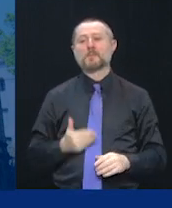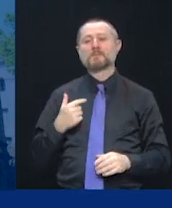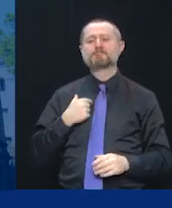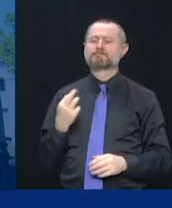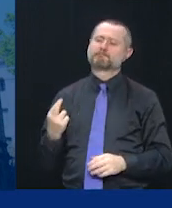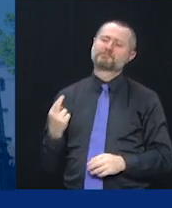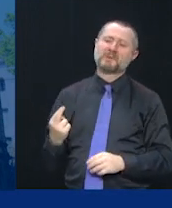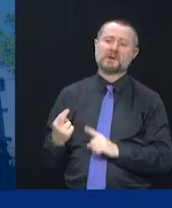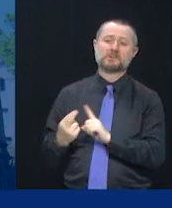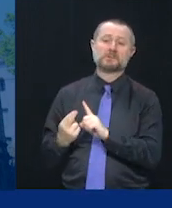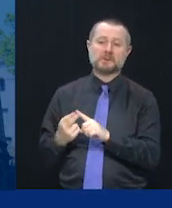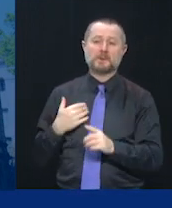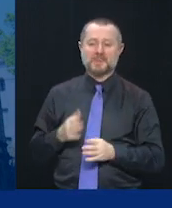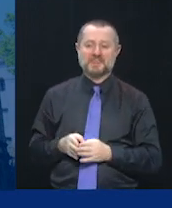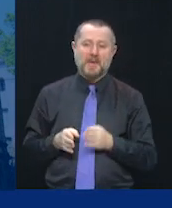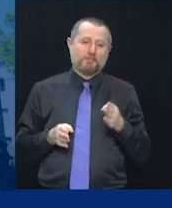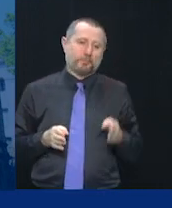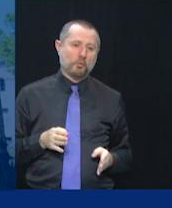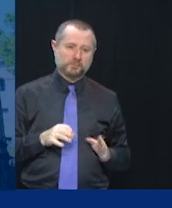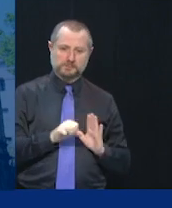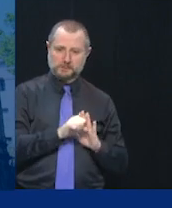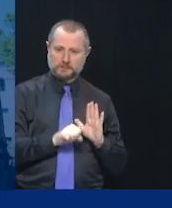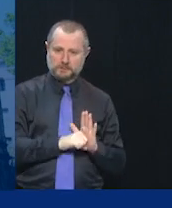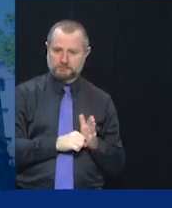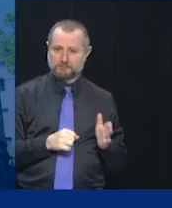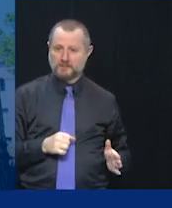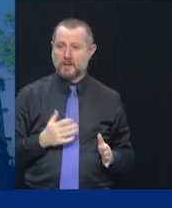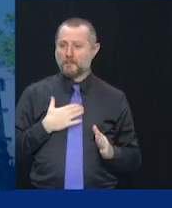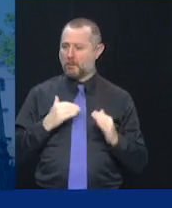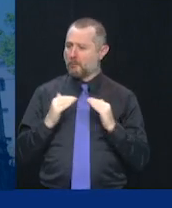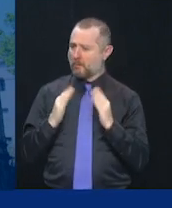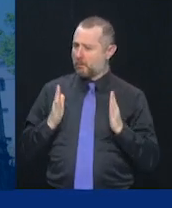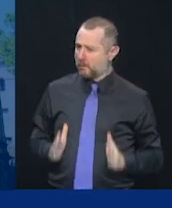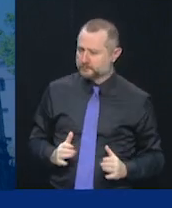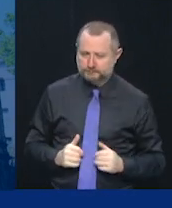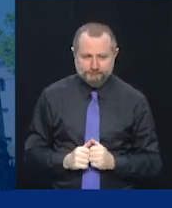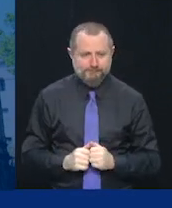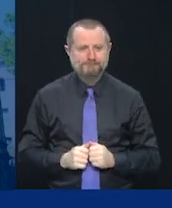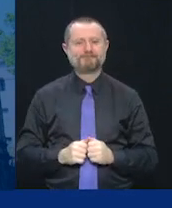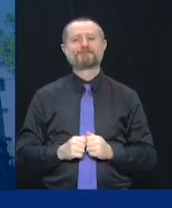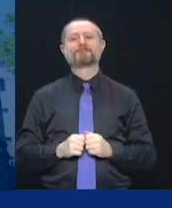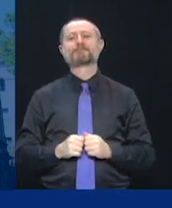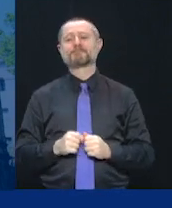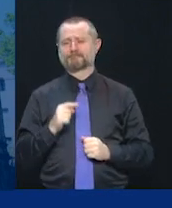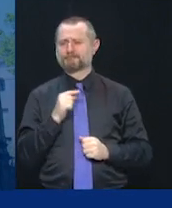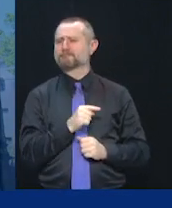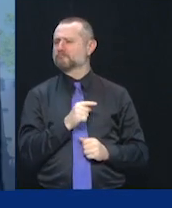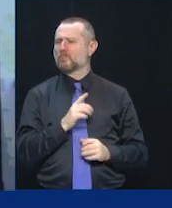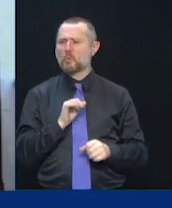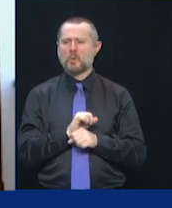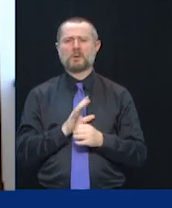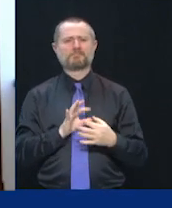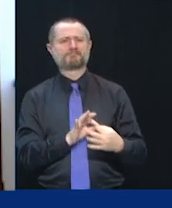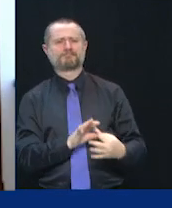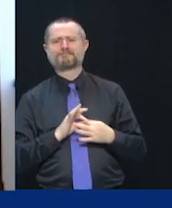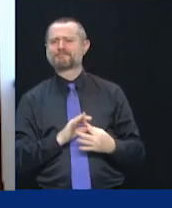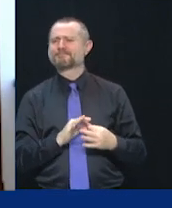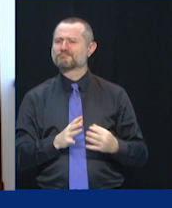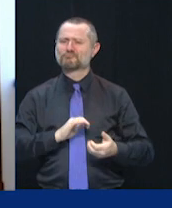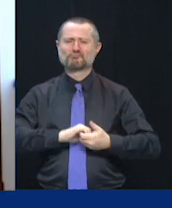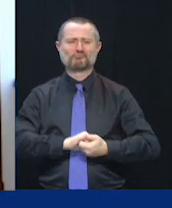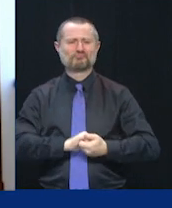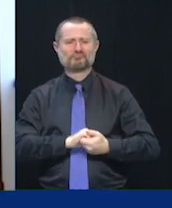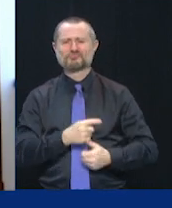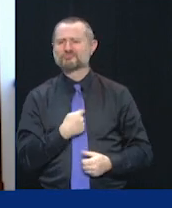neighbor, a great colleague of mine, someone who we've worked hand in glove with all